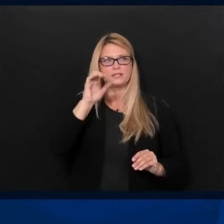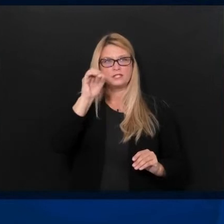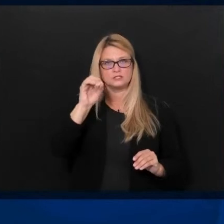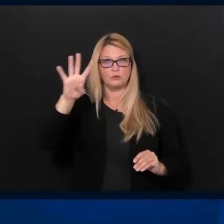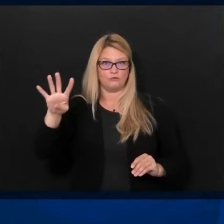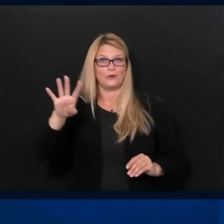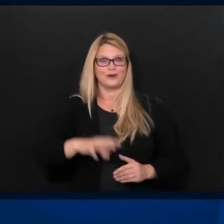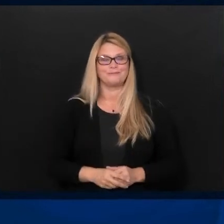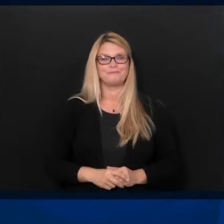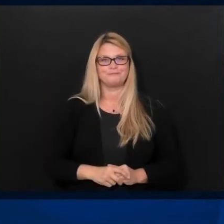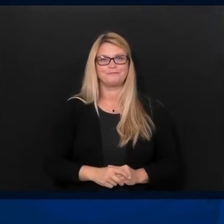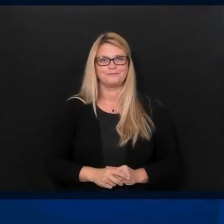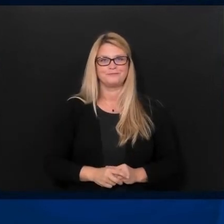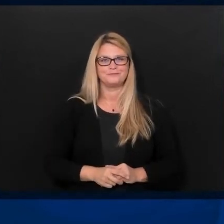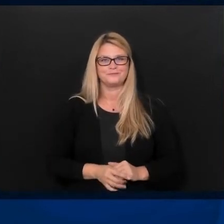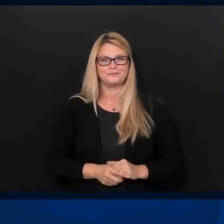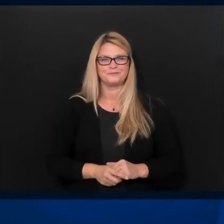1.04.